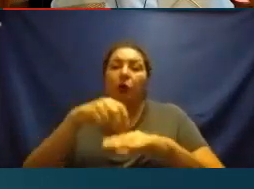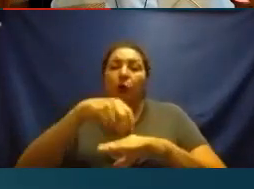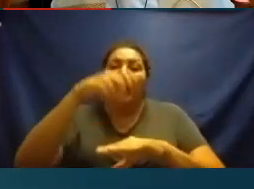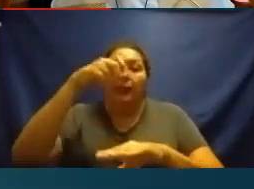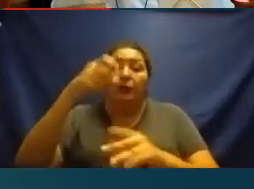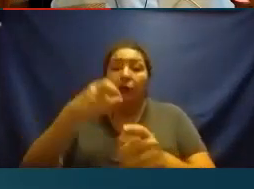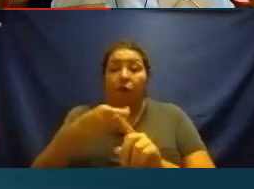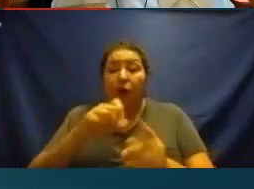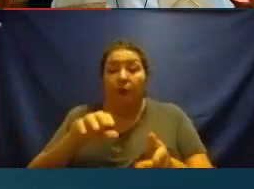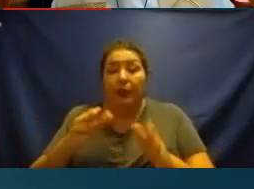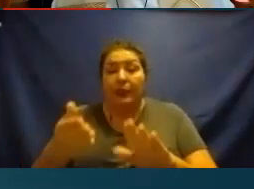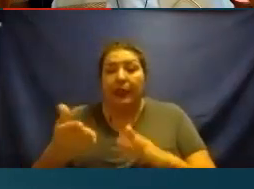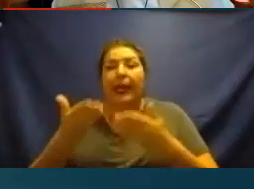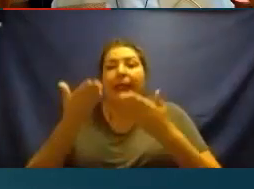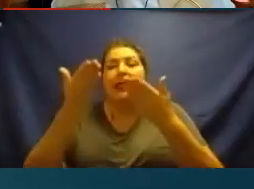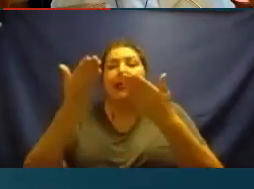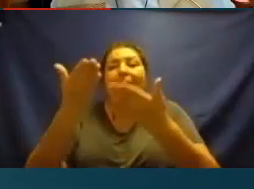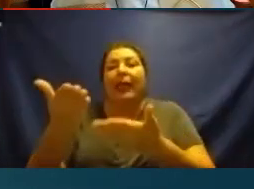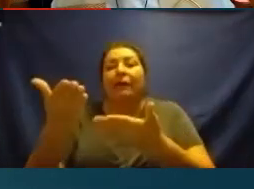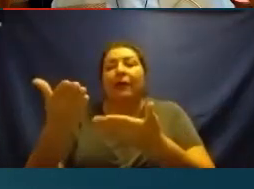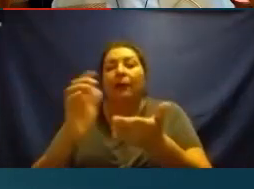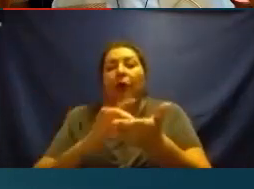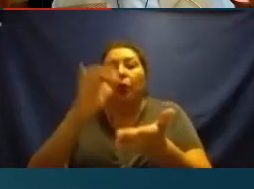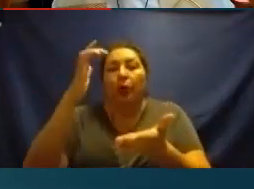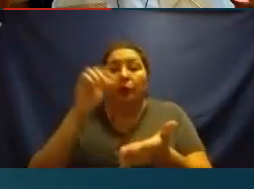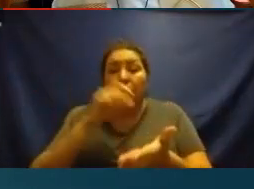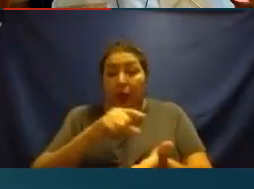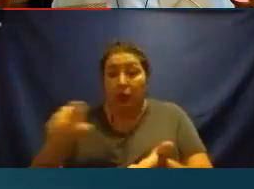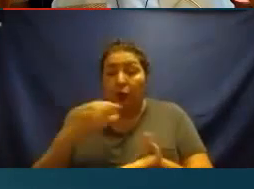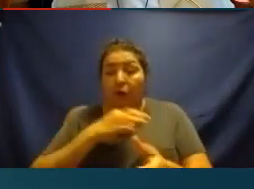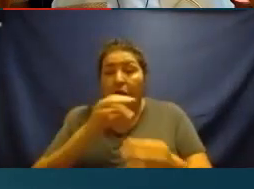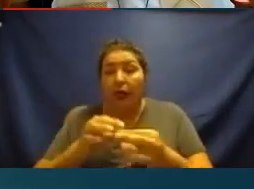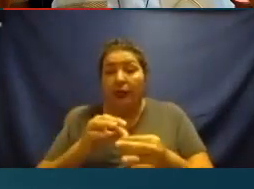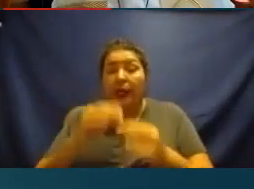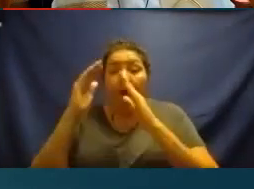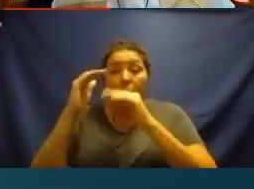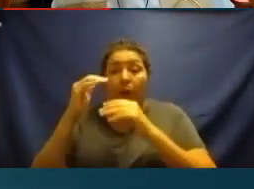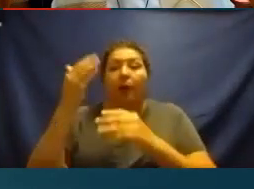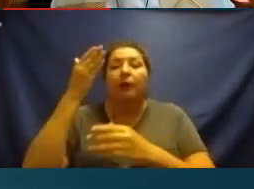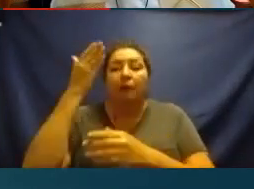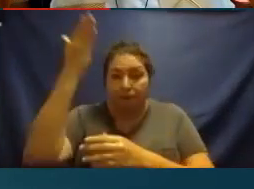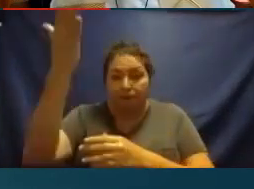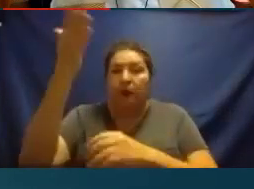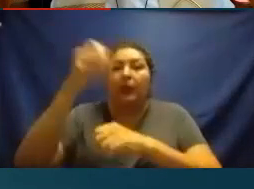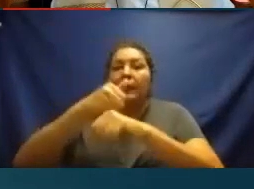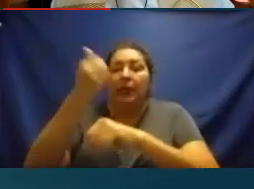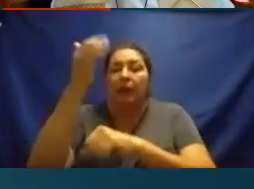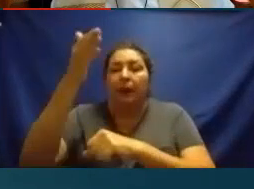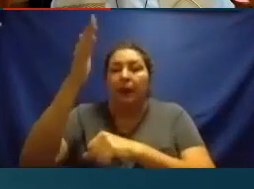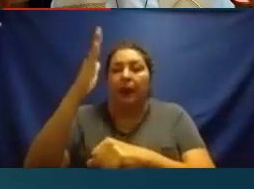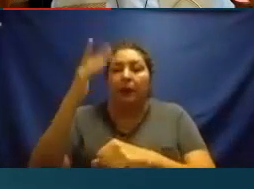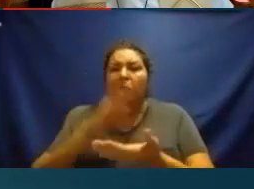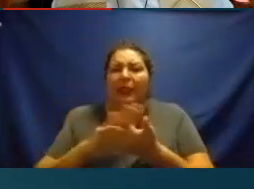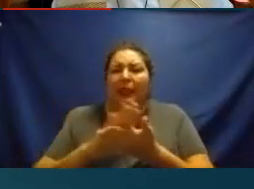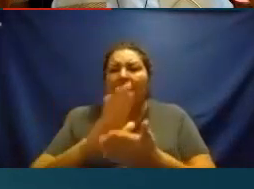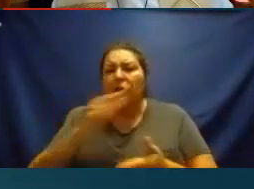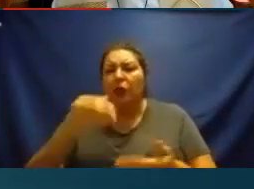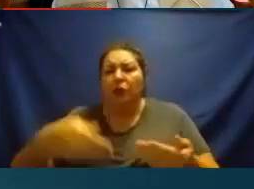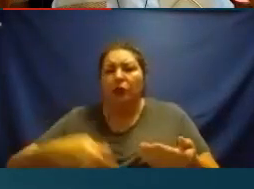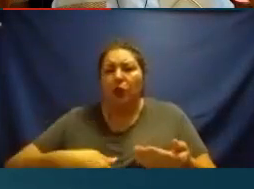and gave him glory, so that your faith and hope are in God. Having purified your souls by your obedience